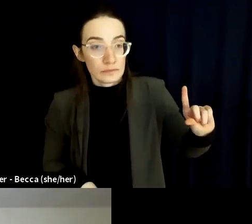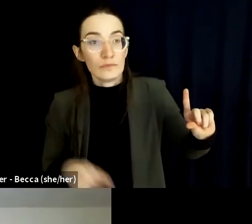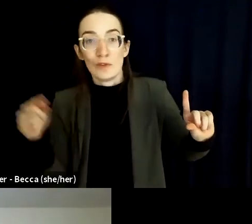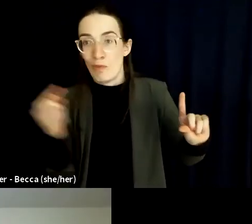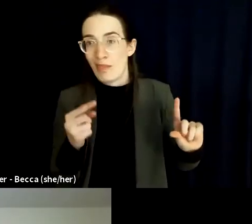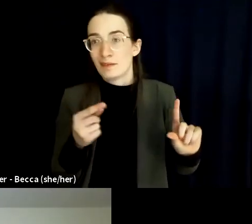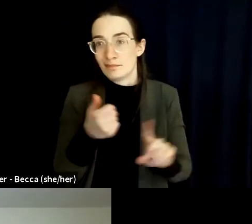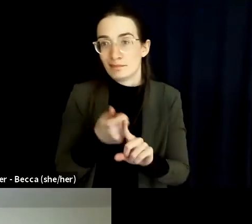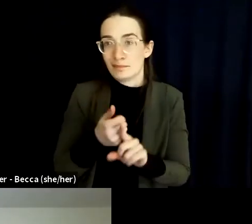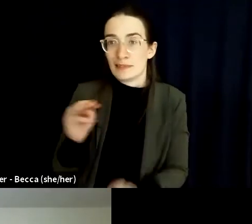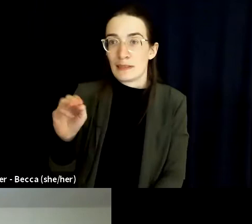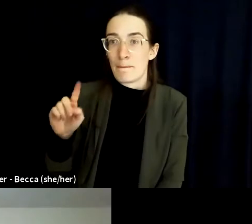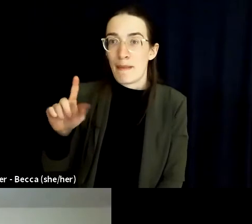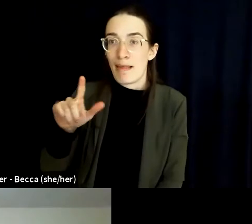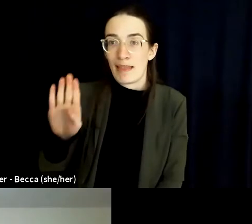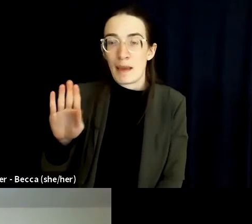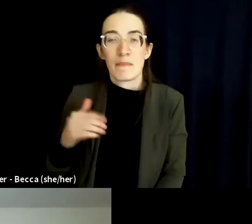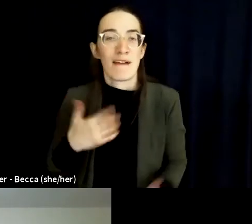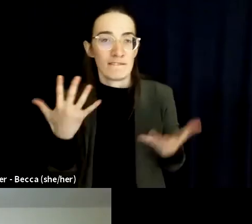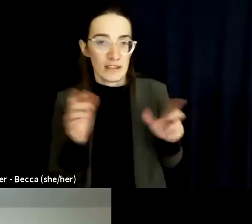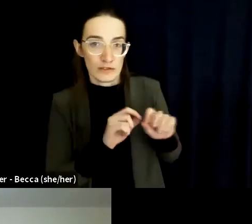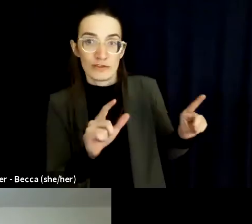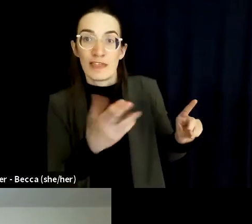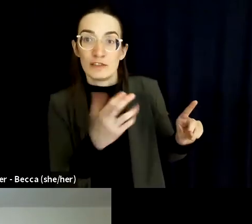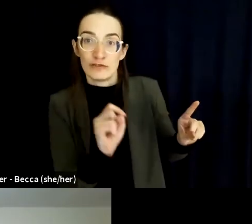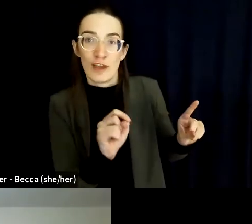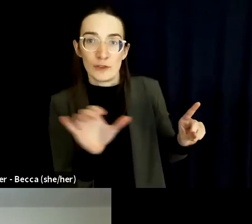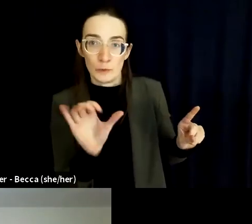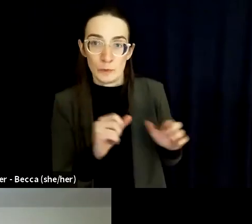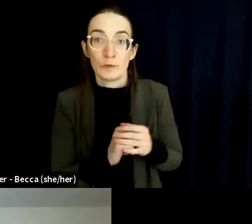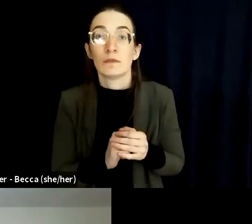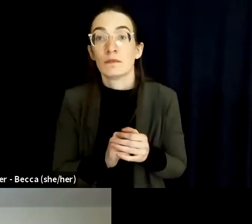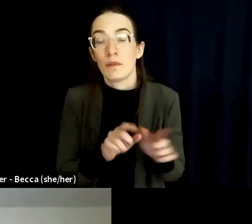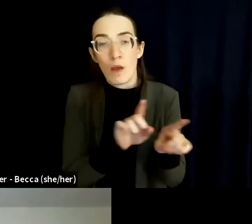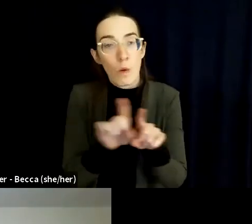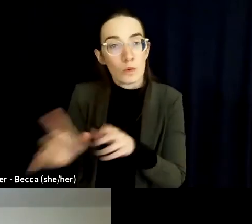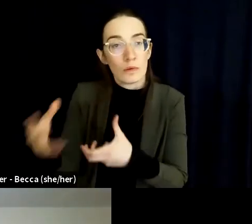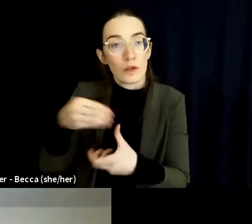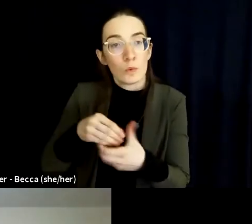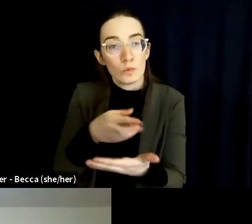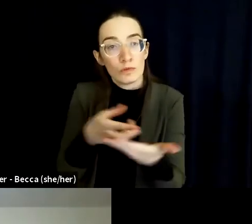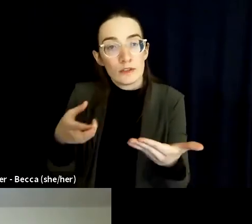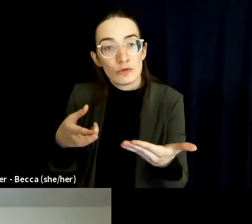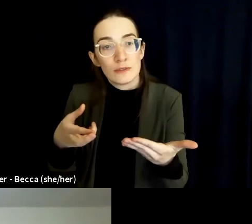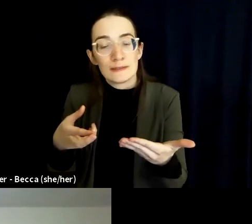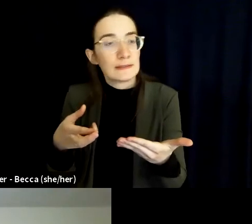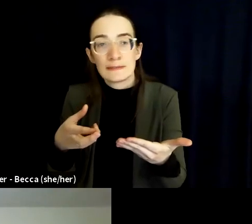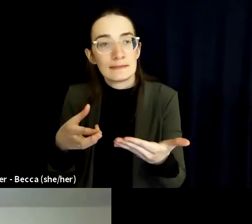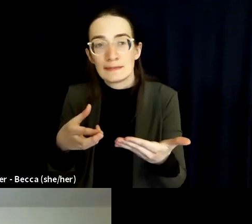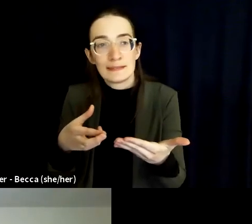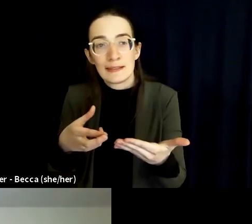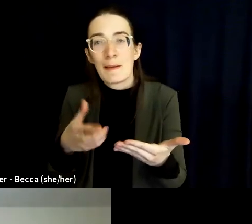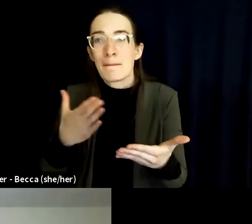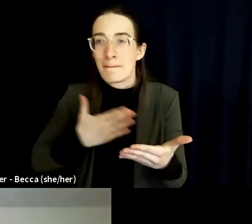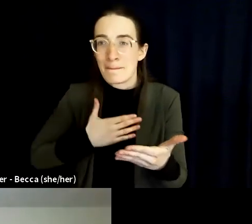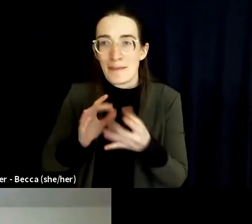Lib. I just sent it in the chat. I also included a resource. It didn't fit because my message was too